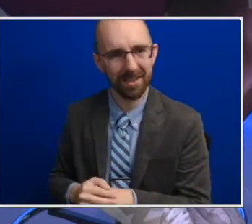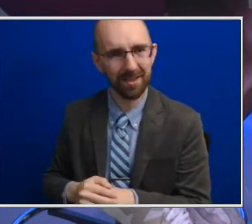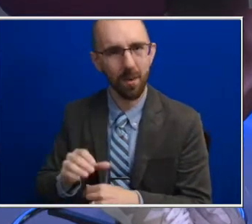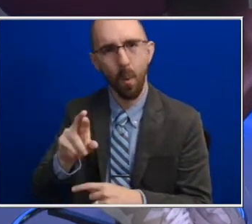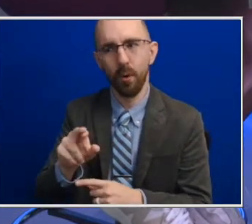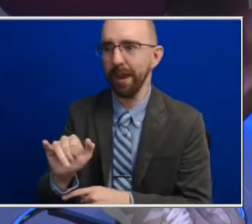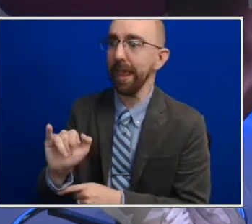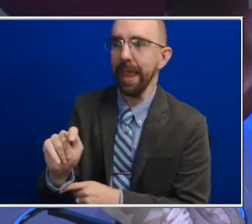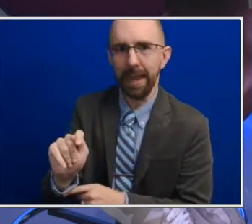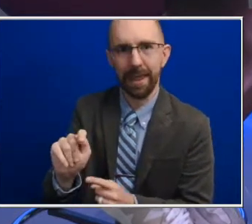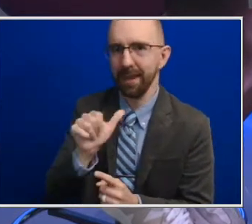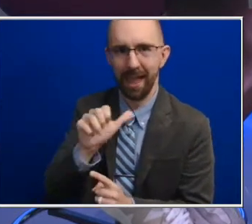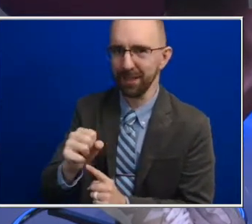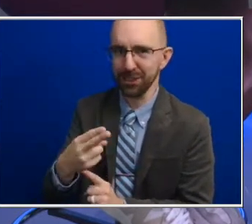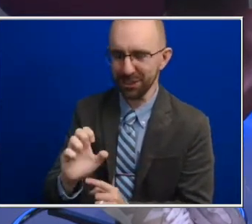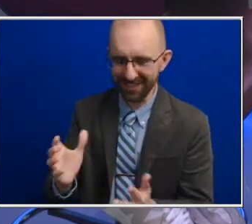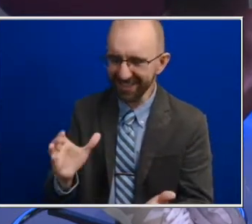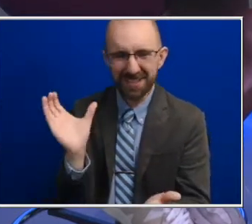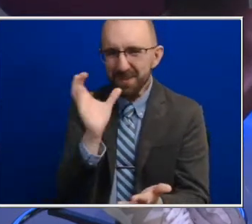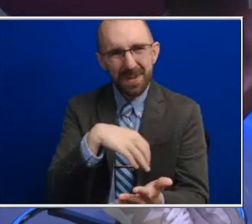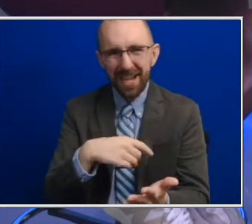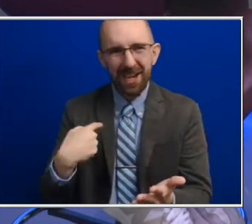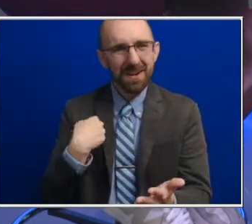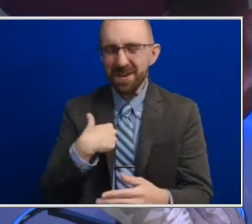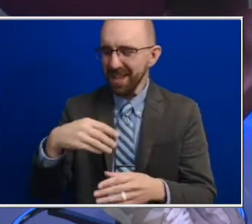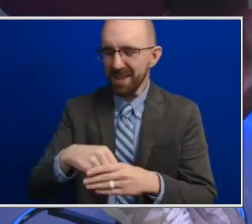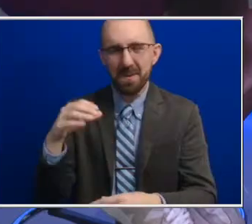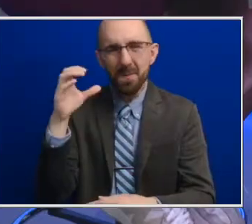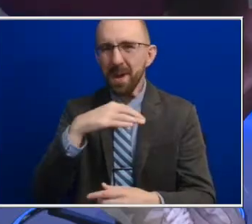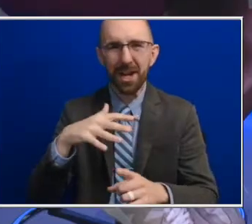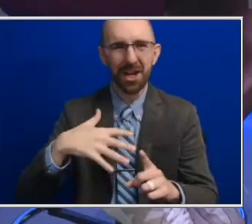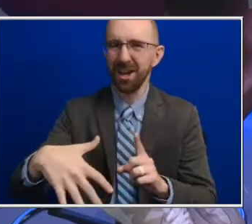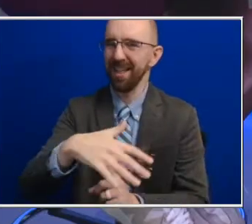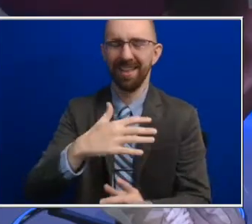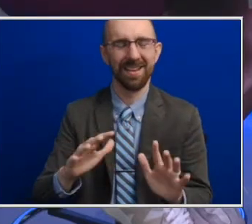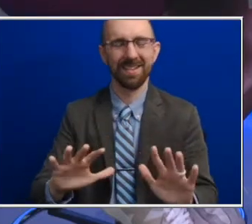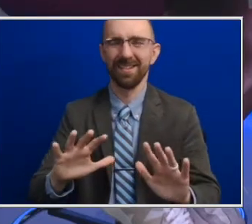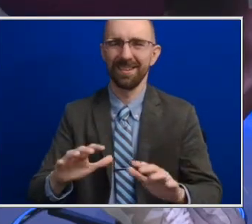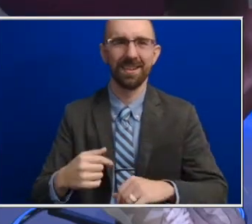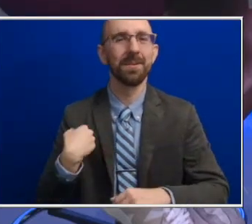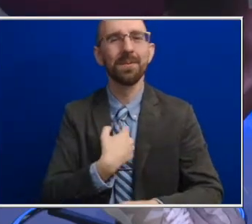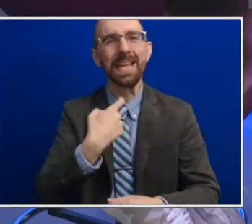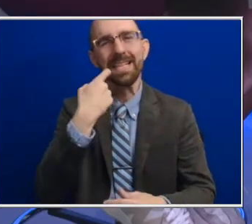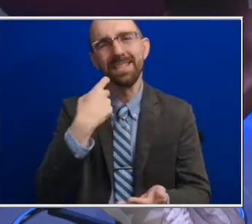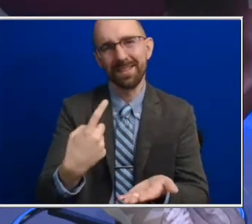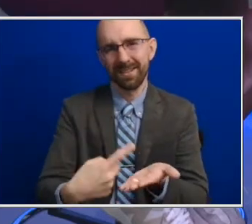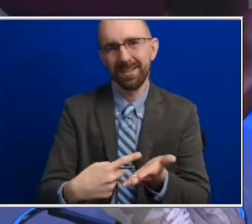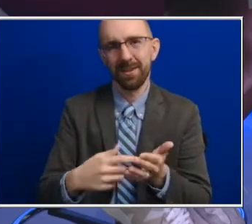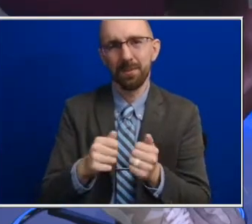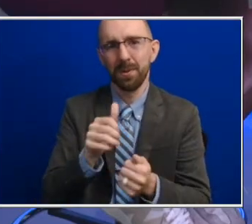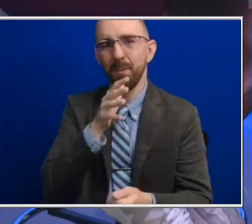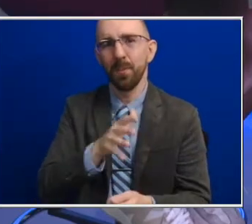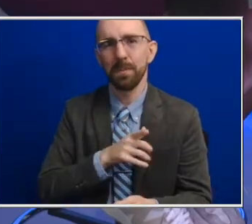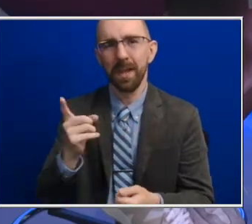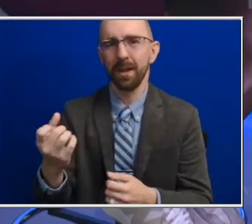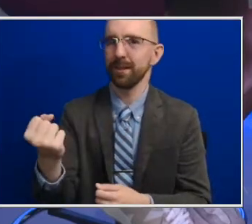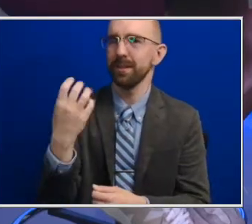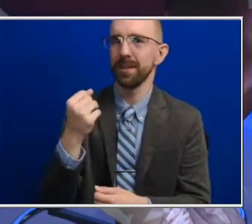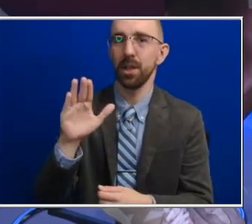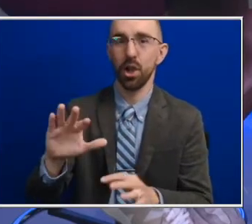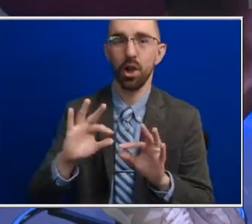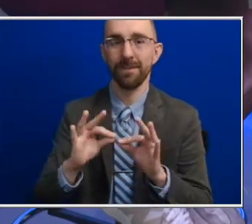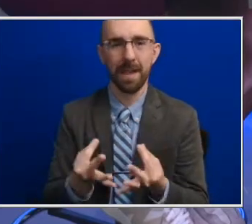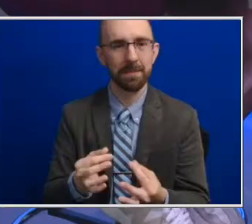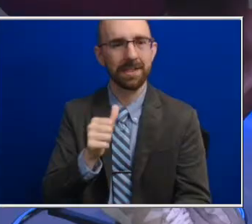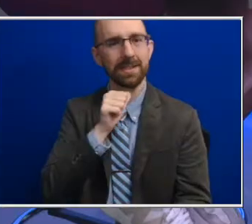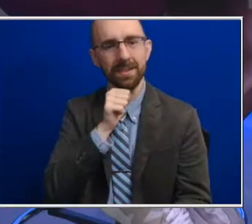is AI. This is a weird, we're in a weird territory. We recently spoke with a woman who told us her family does not